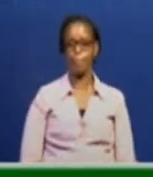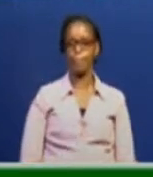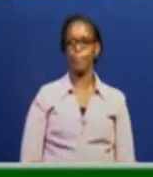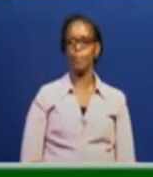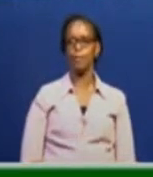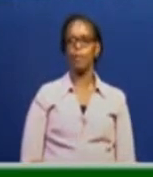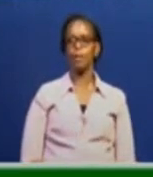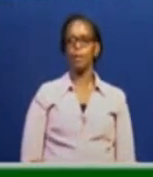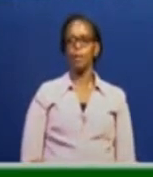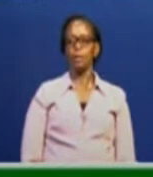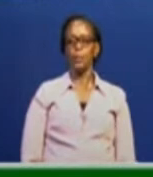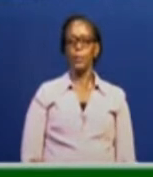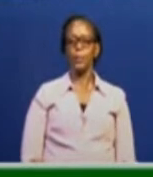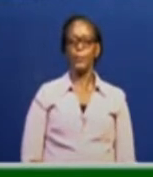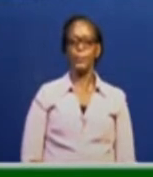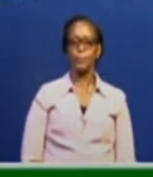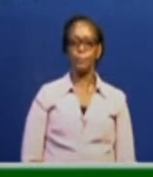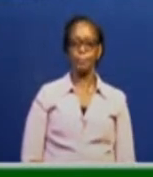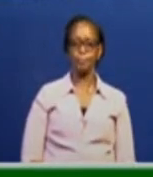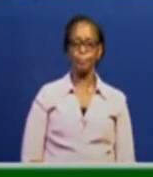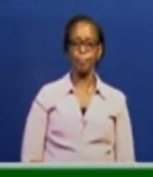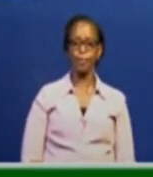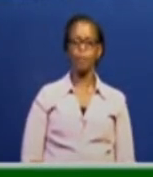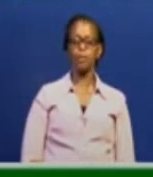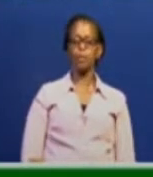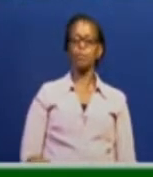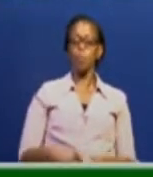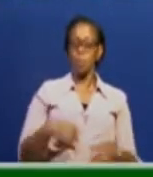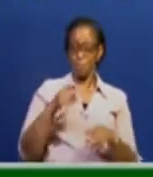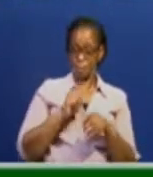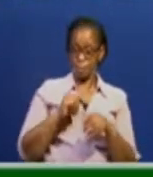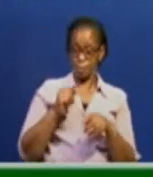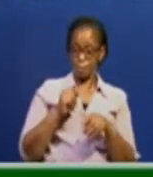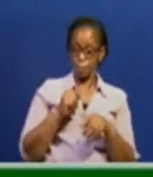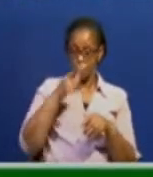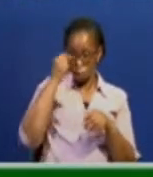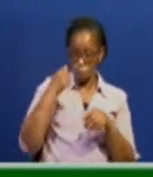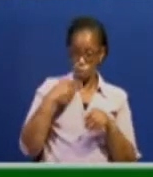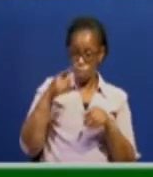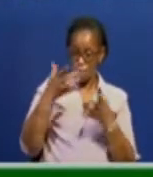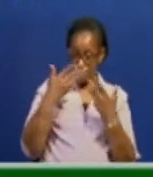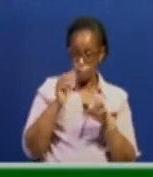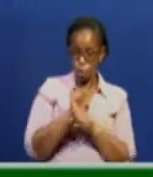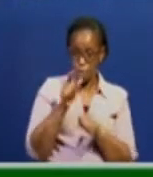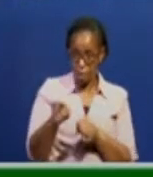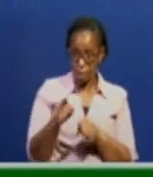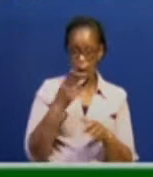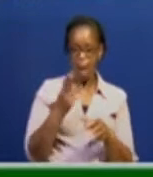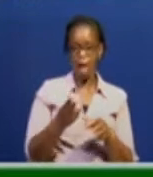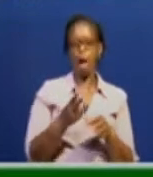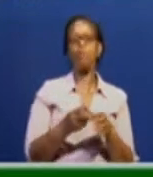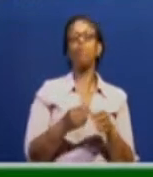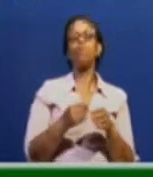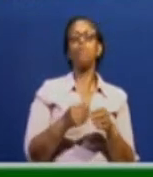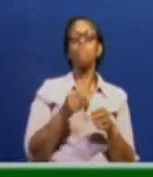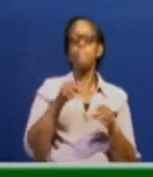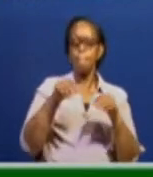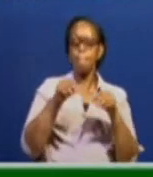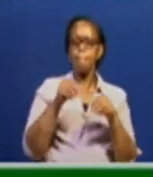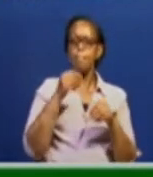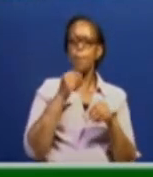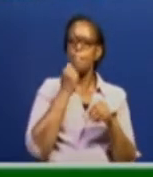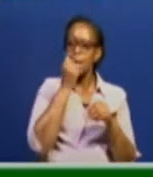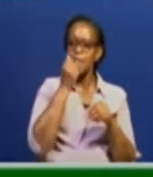As a result of these interventions, today a 2 kilogram packet of maize flour is